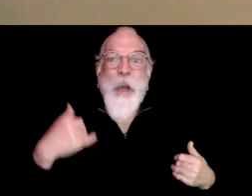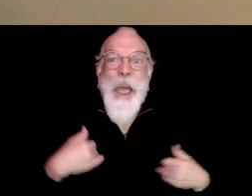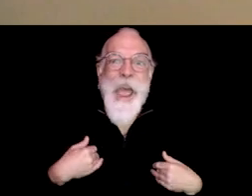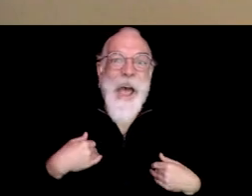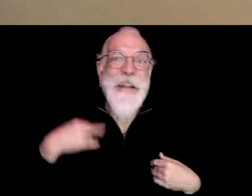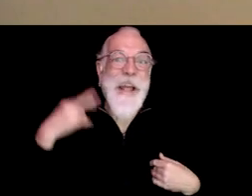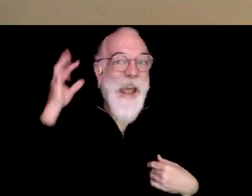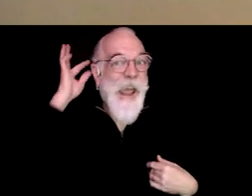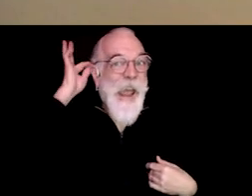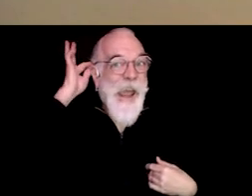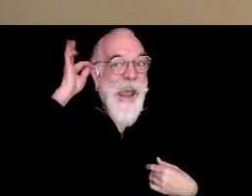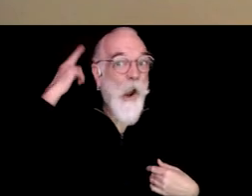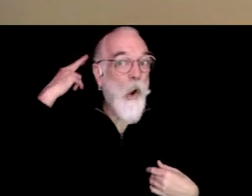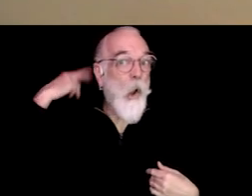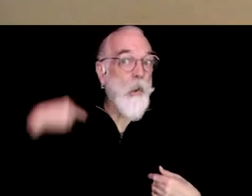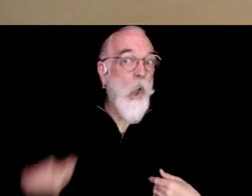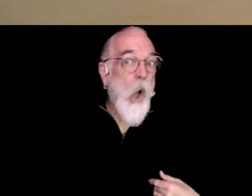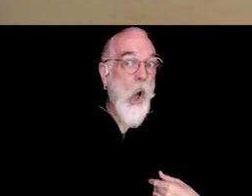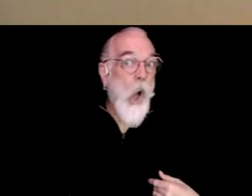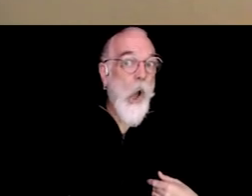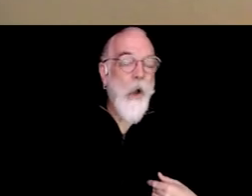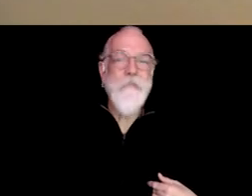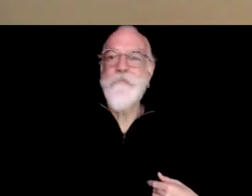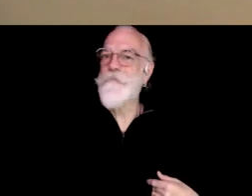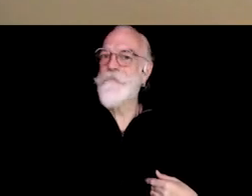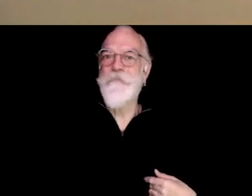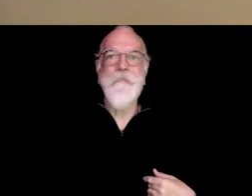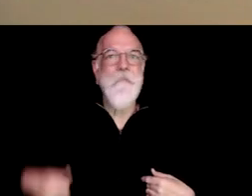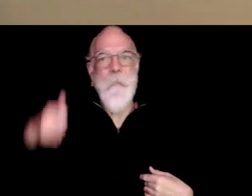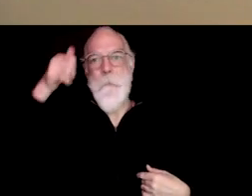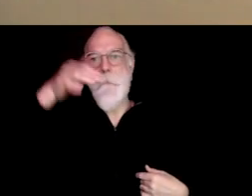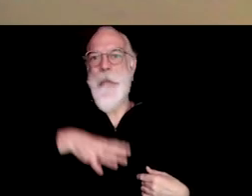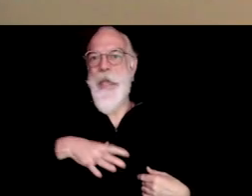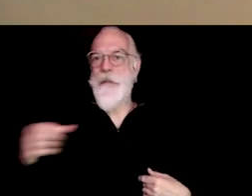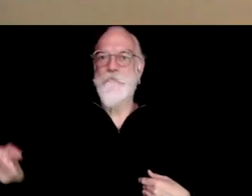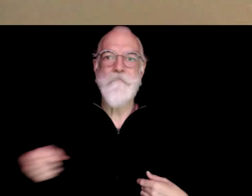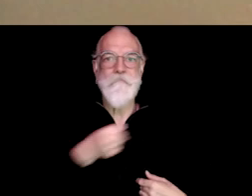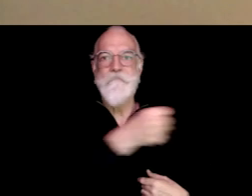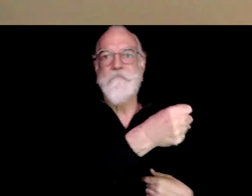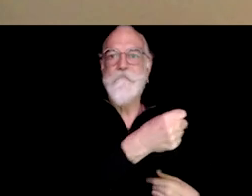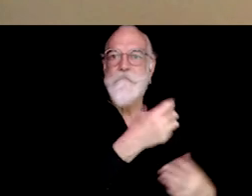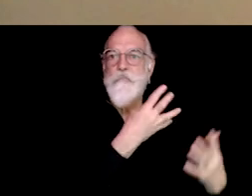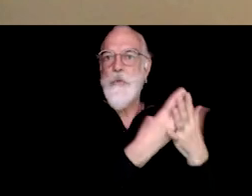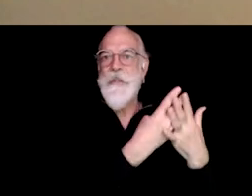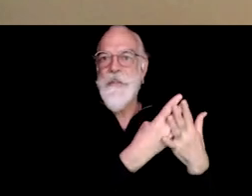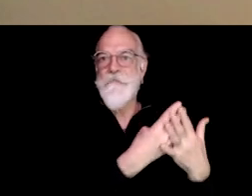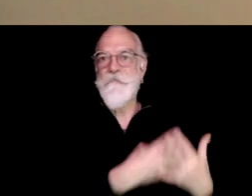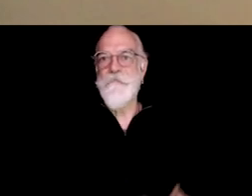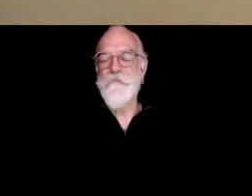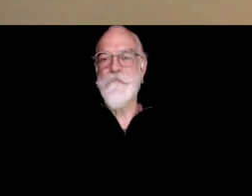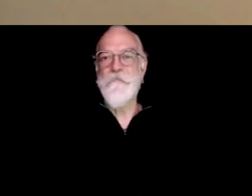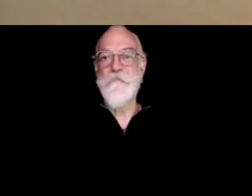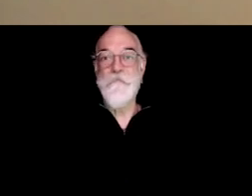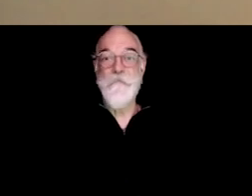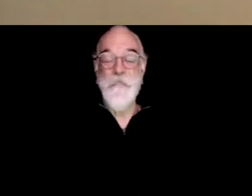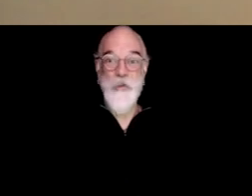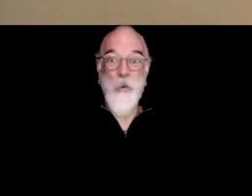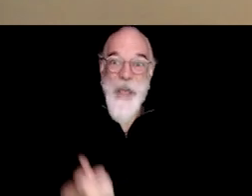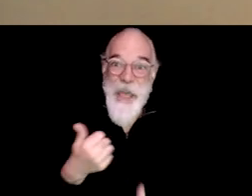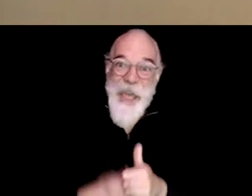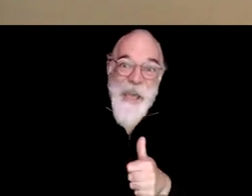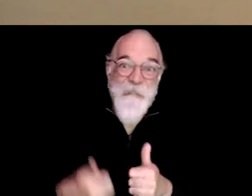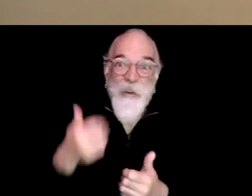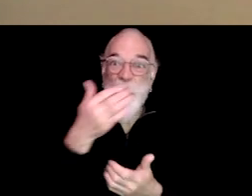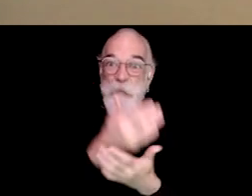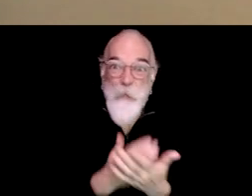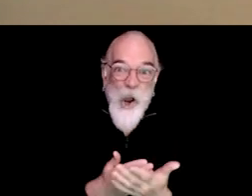hair long was meant imprisonment for the men. And so